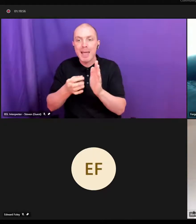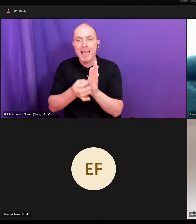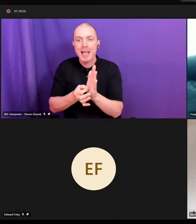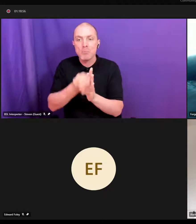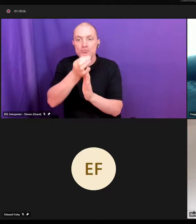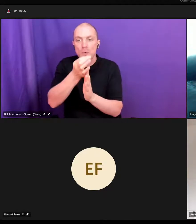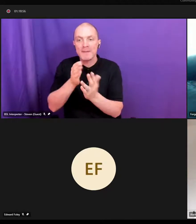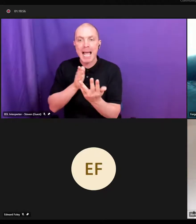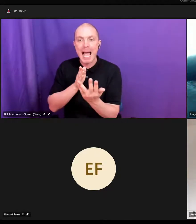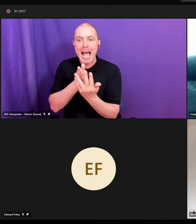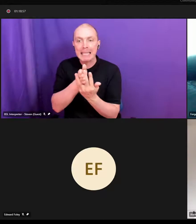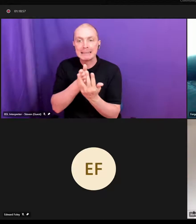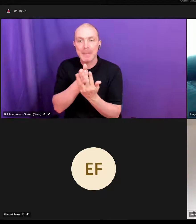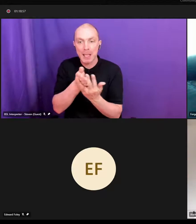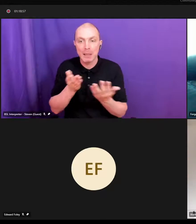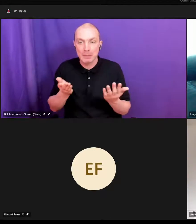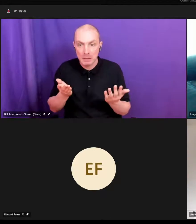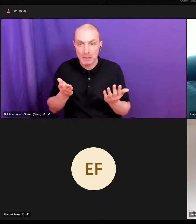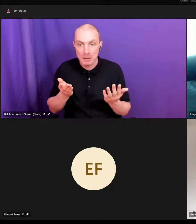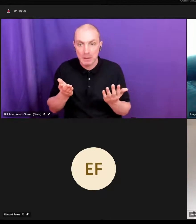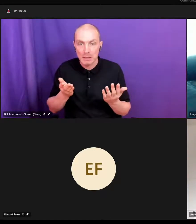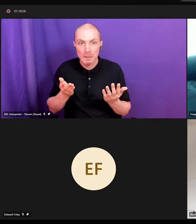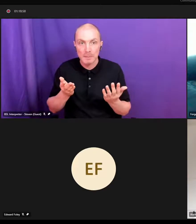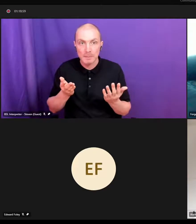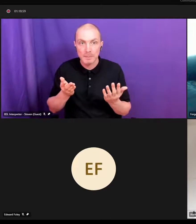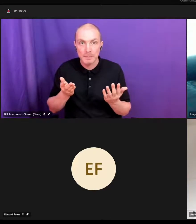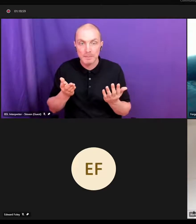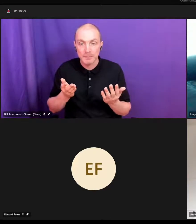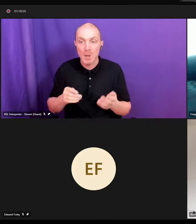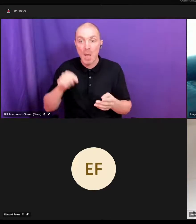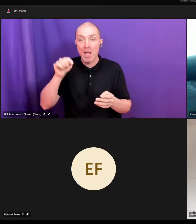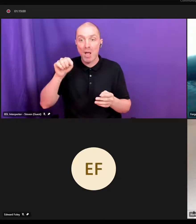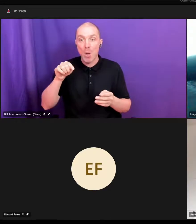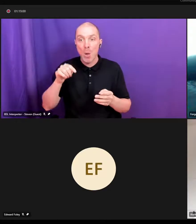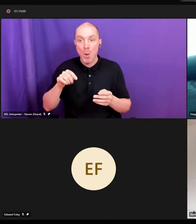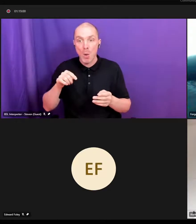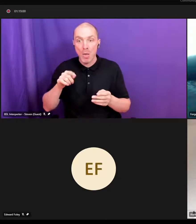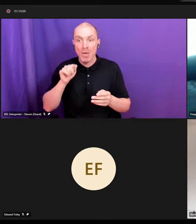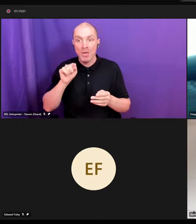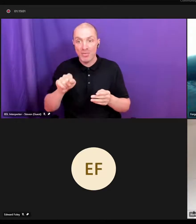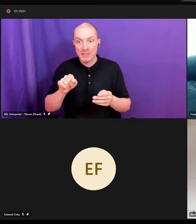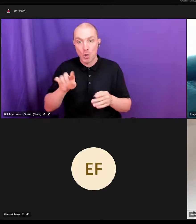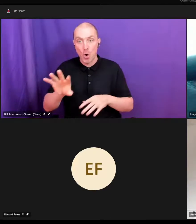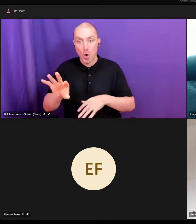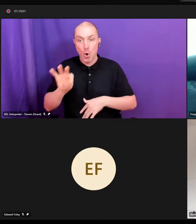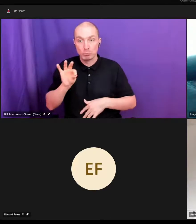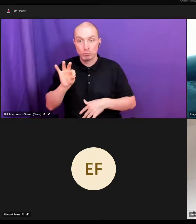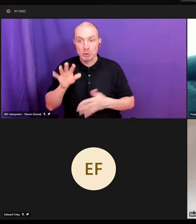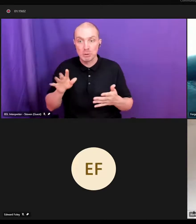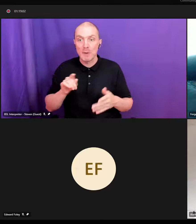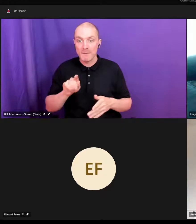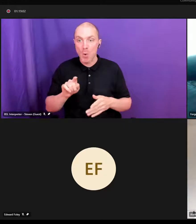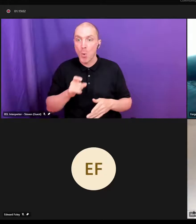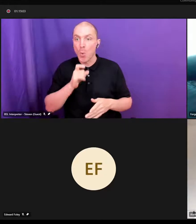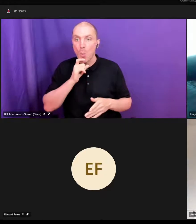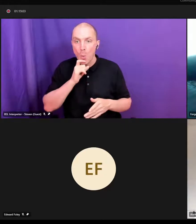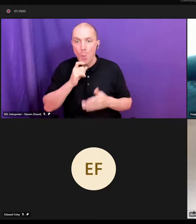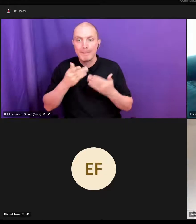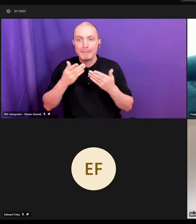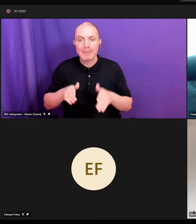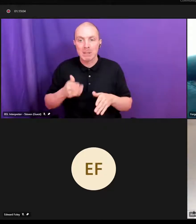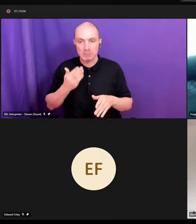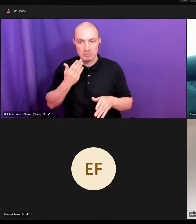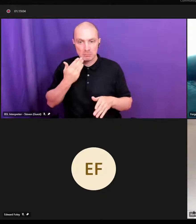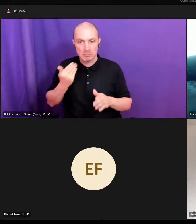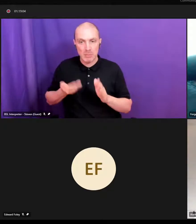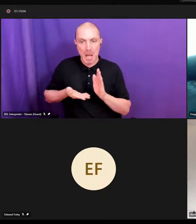much access as possible. So that would be what we would look to do even for recently refurbished play areas. And again, we